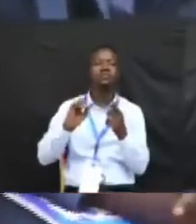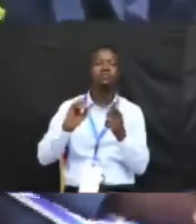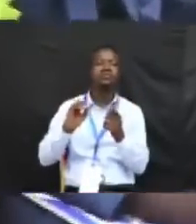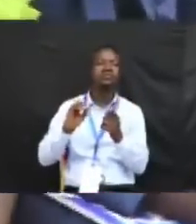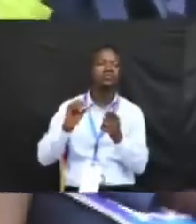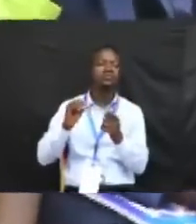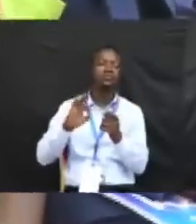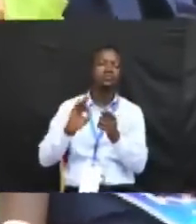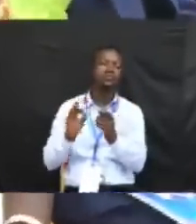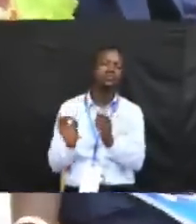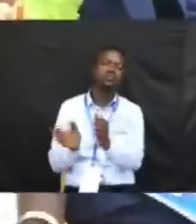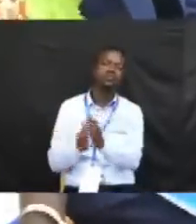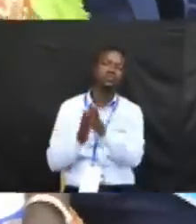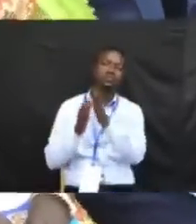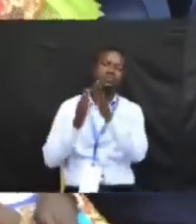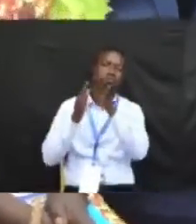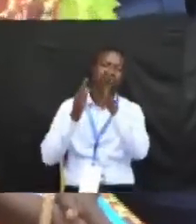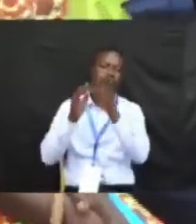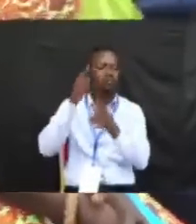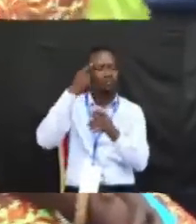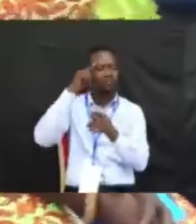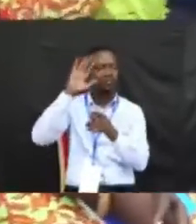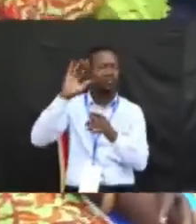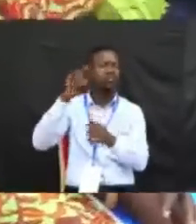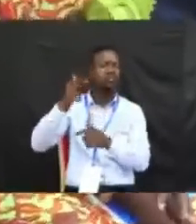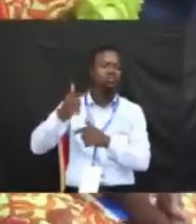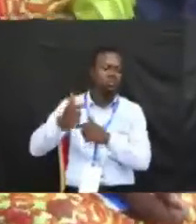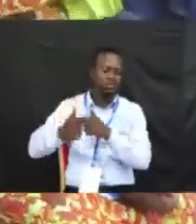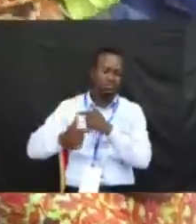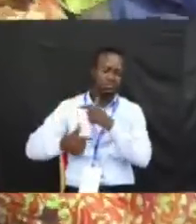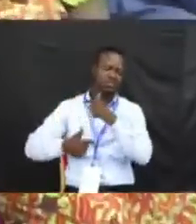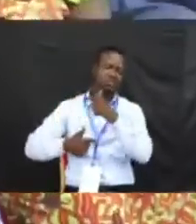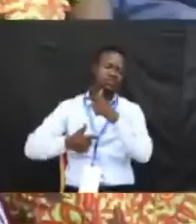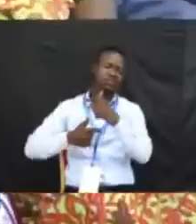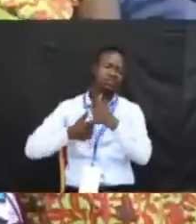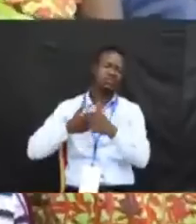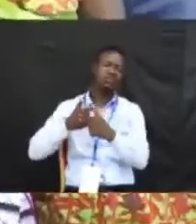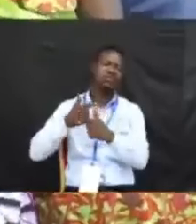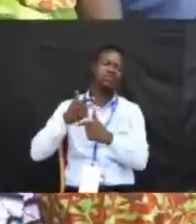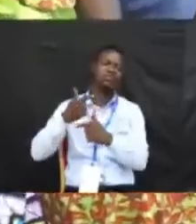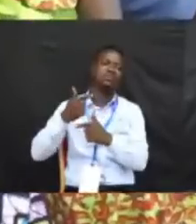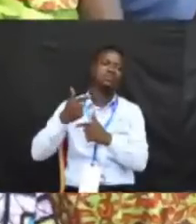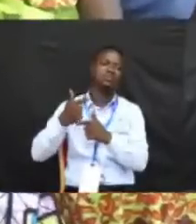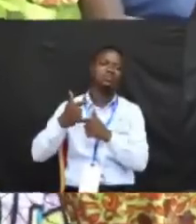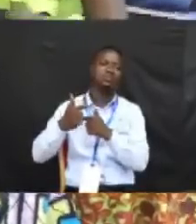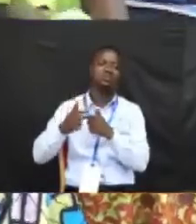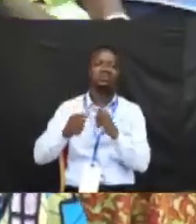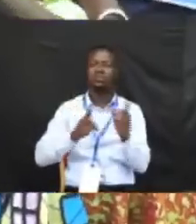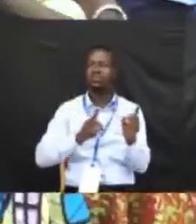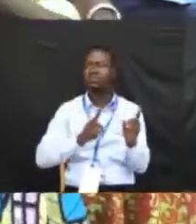of grace for your praise as